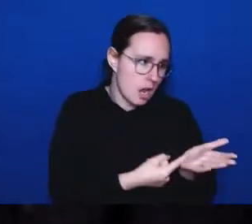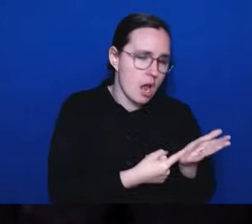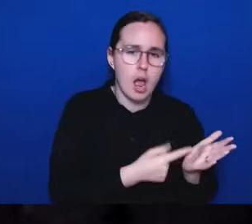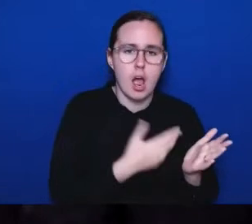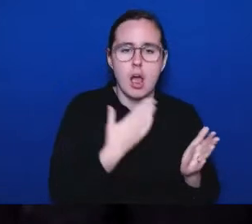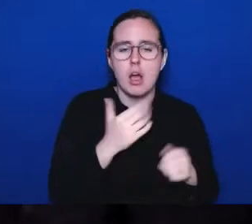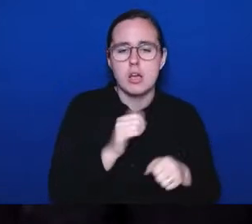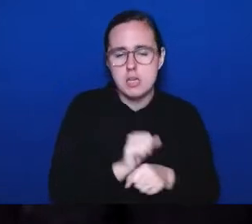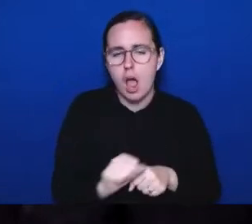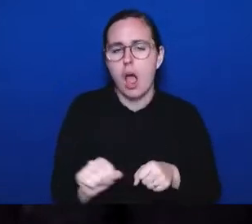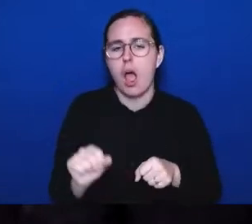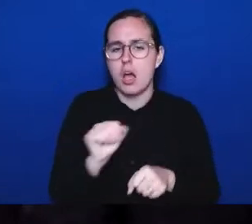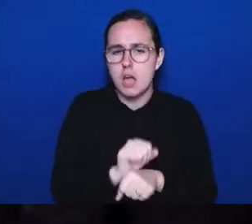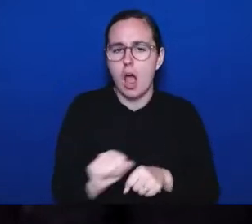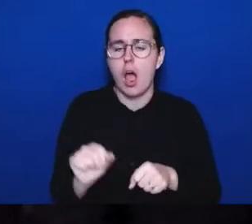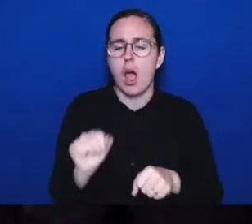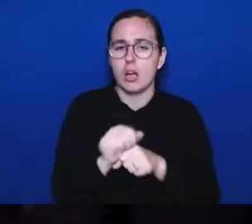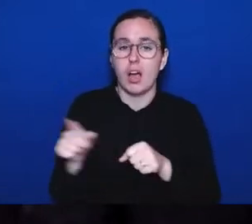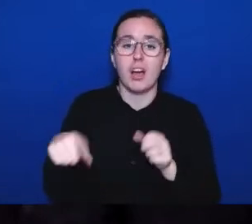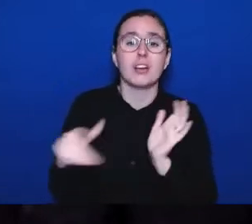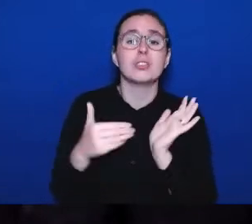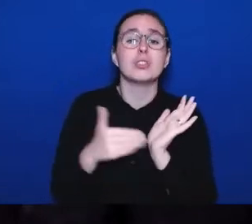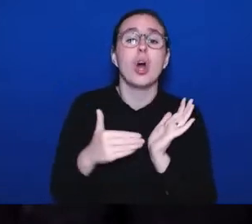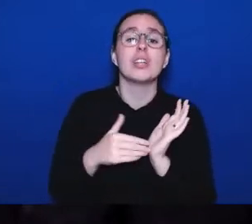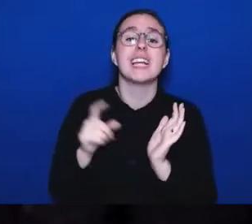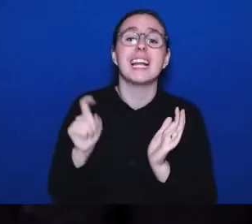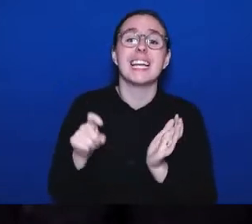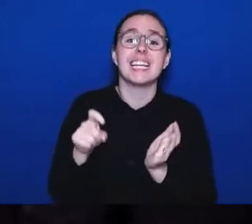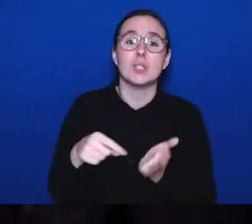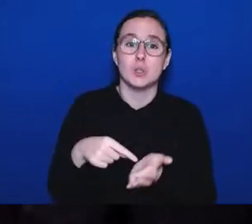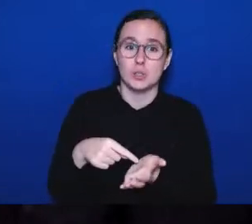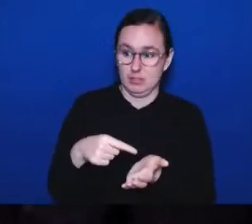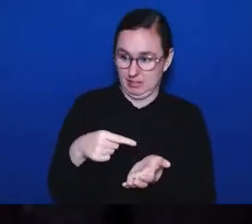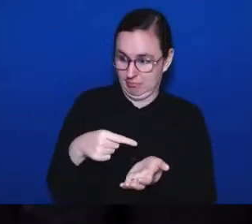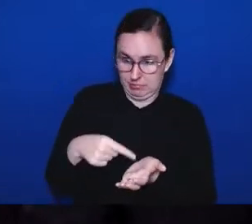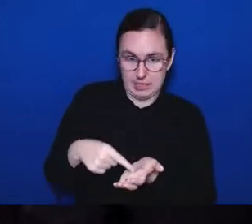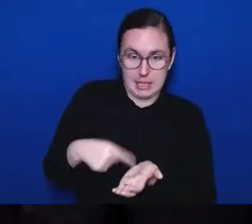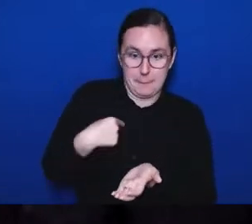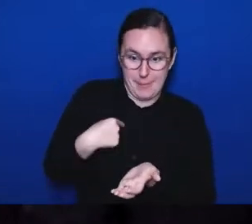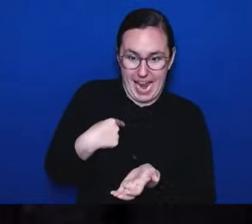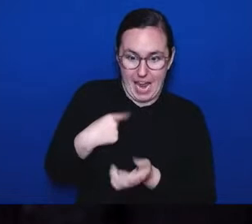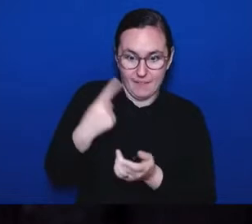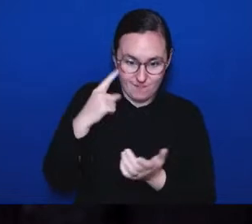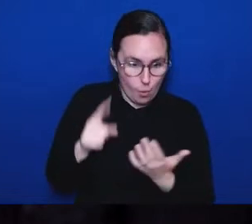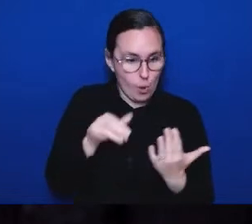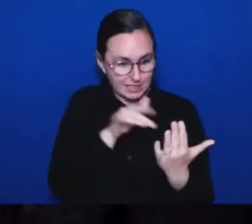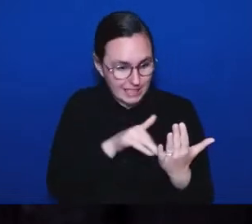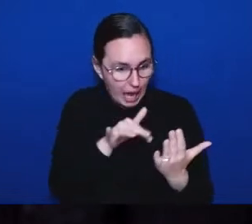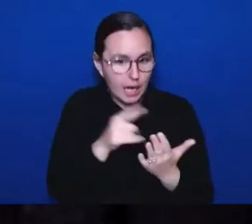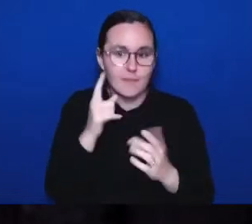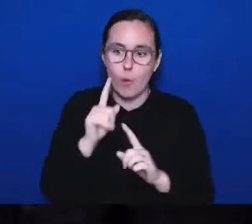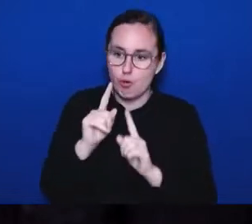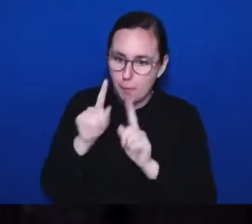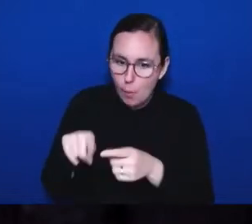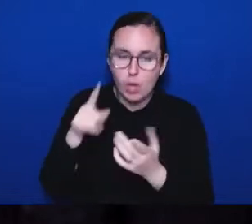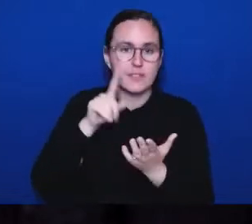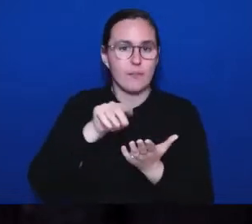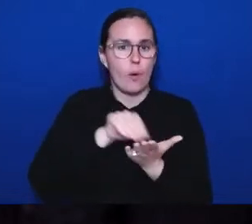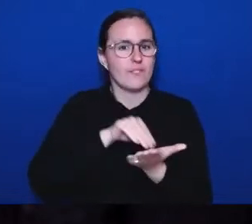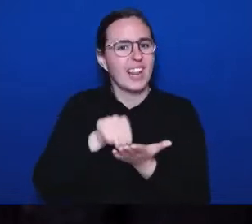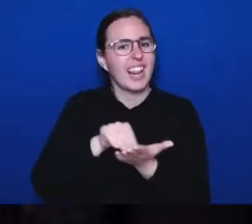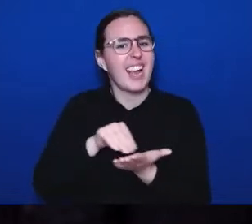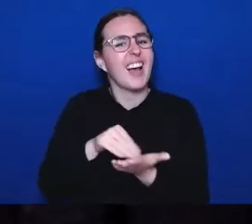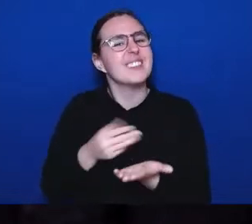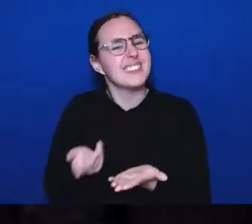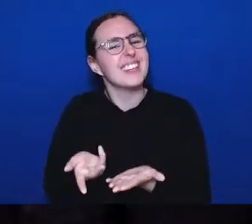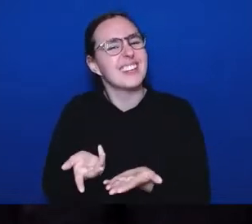to be compensated for the time because maybe it takes longer or they work at a different pace than some of my other colleagues. I know I was one of